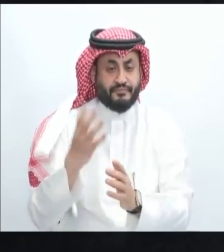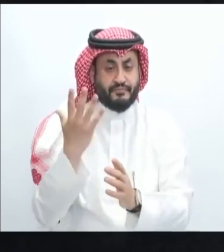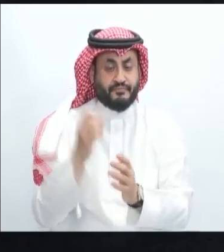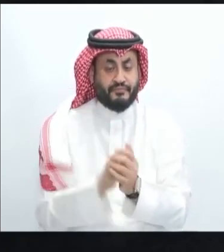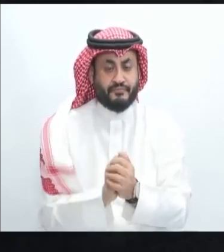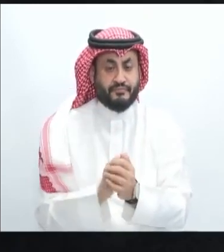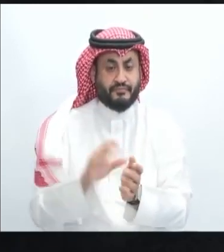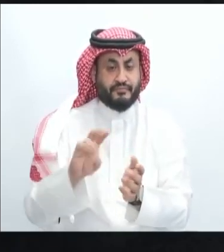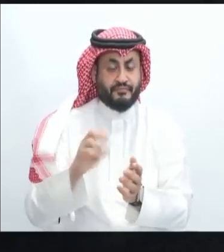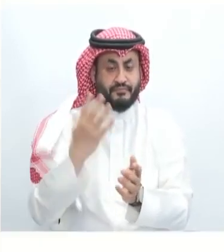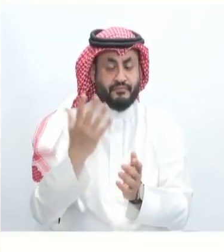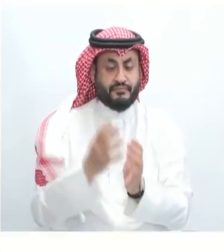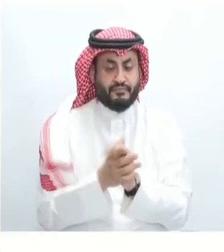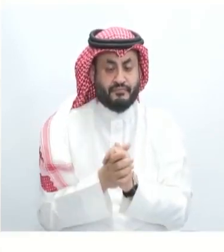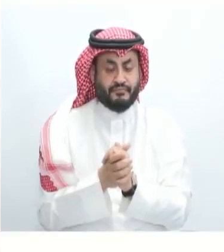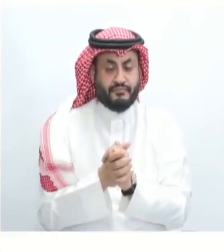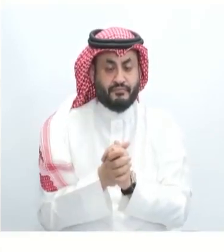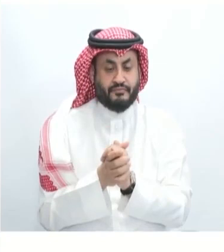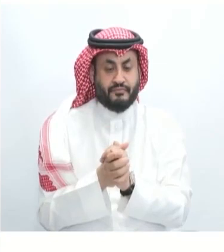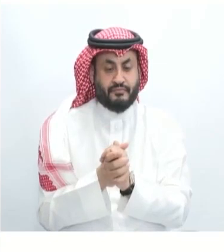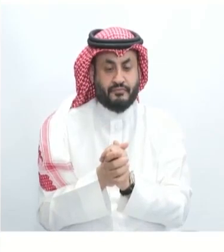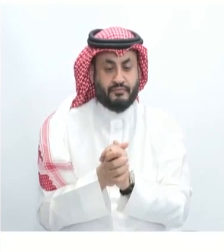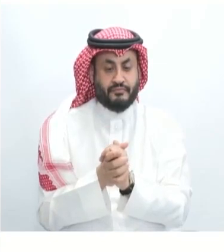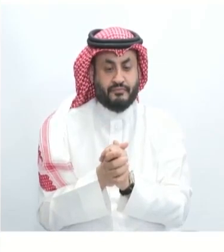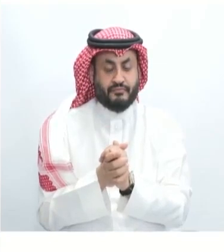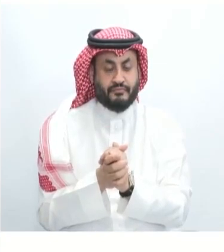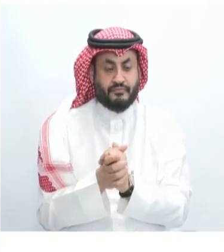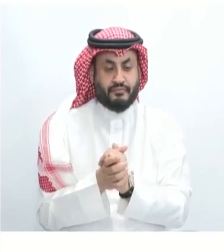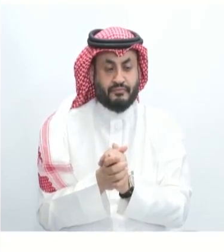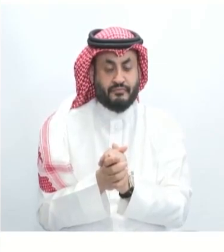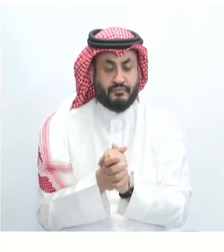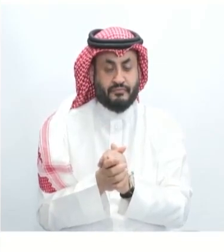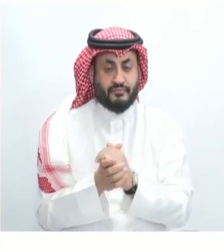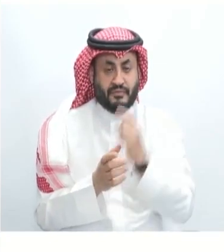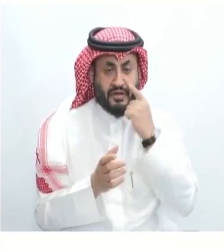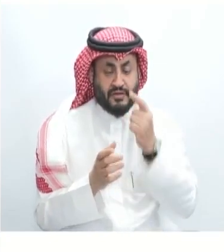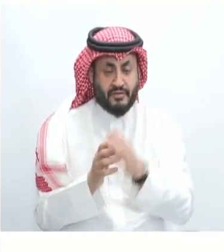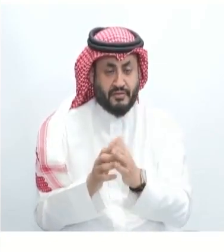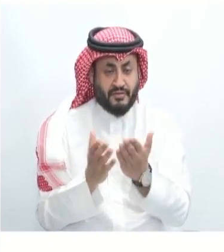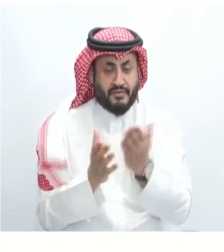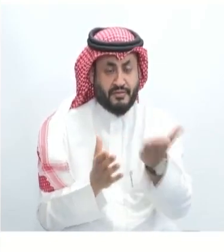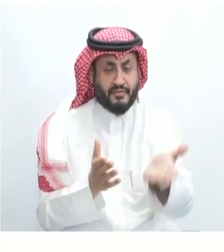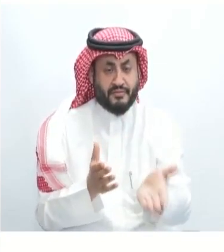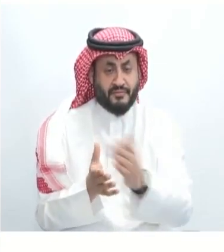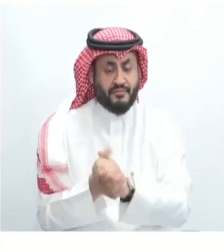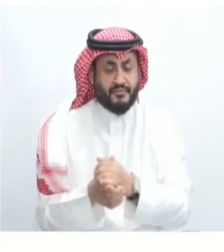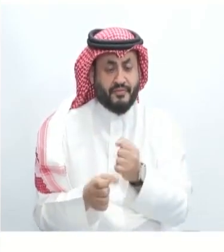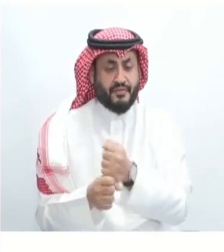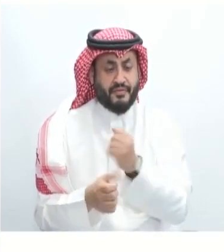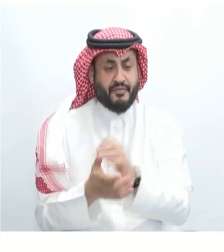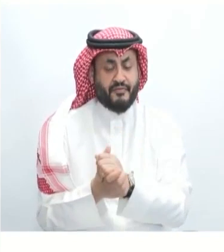75. Let's move to page 75. On page 75, we're going to do a